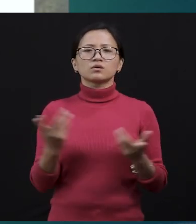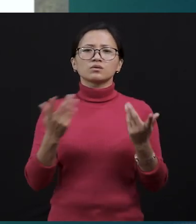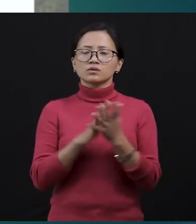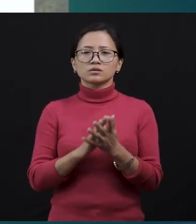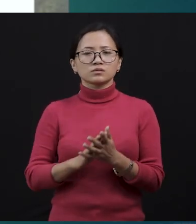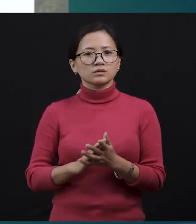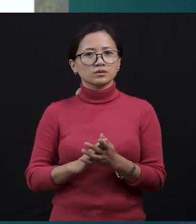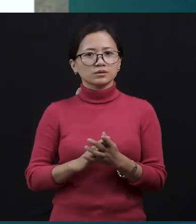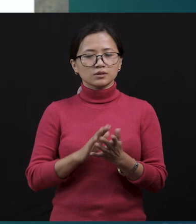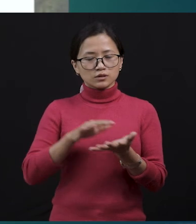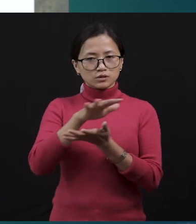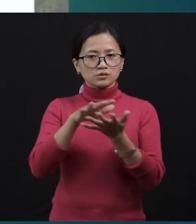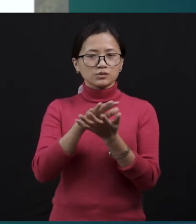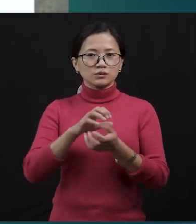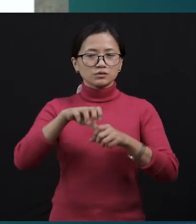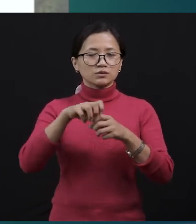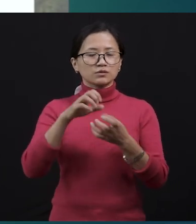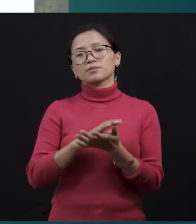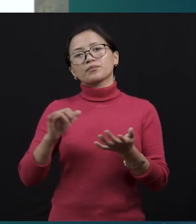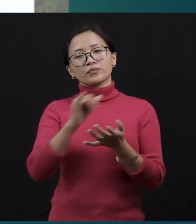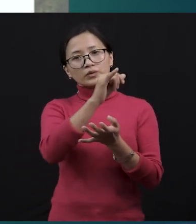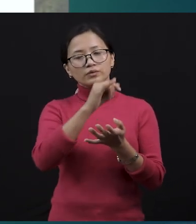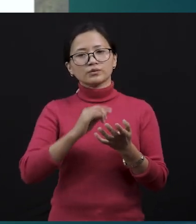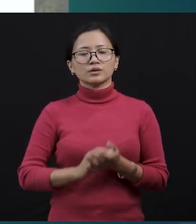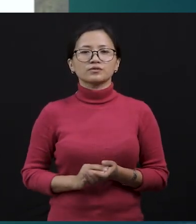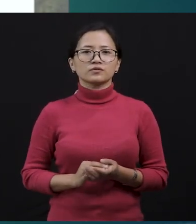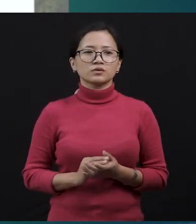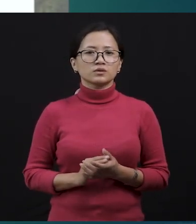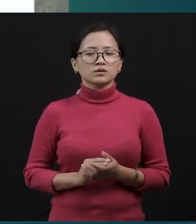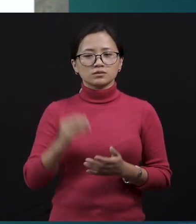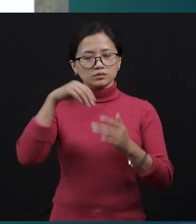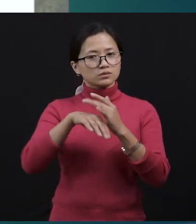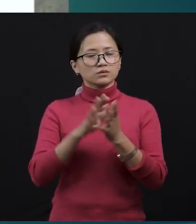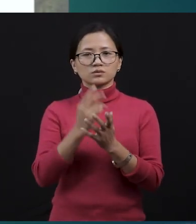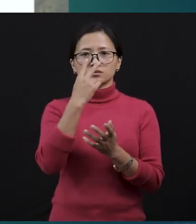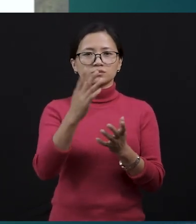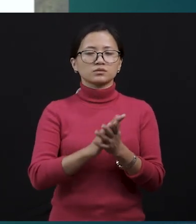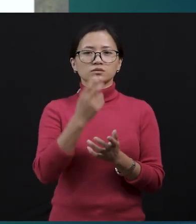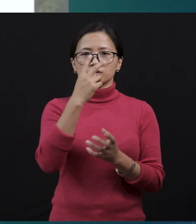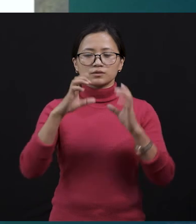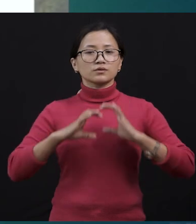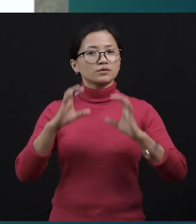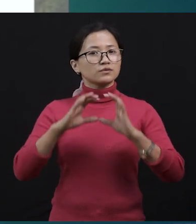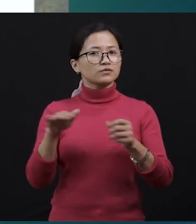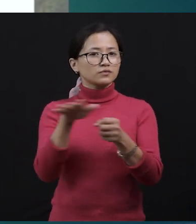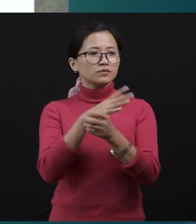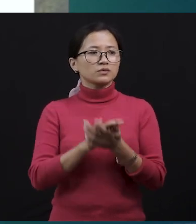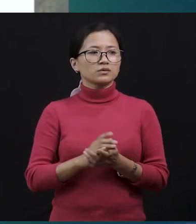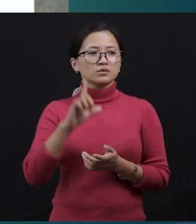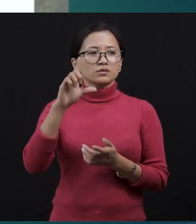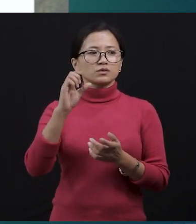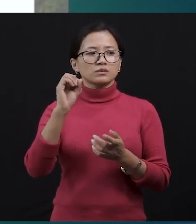or the spacecraft met with the accident is, it is not in your textbook, so I want you to look at this carefully. Loose piece of